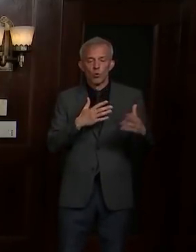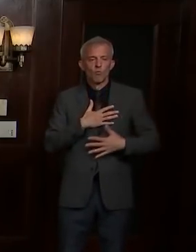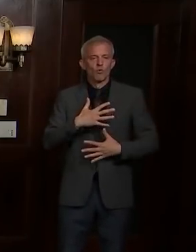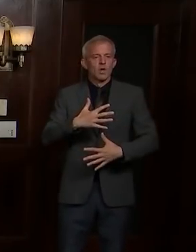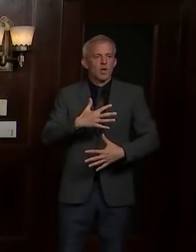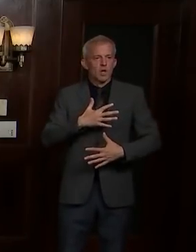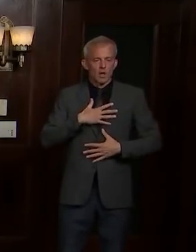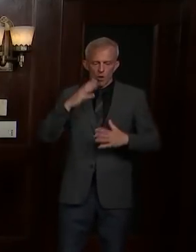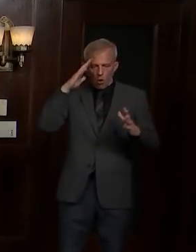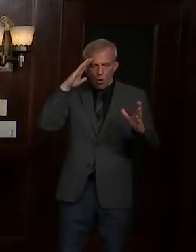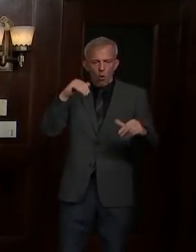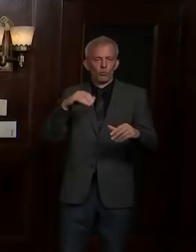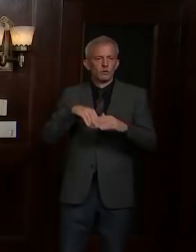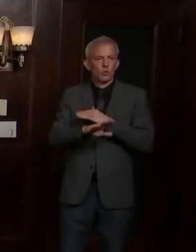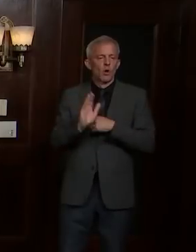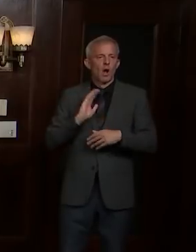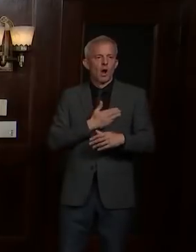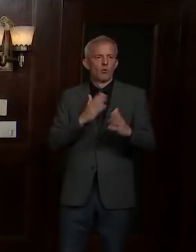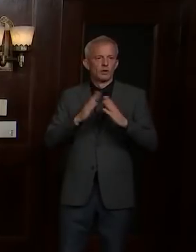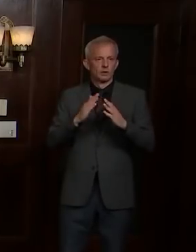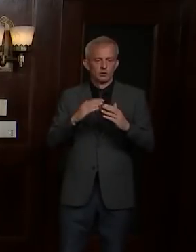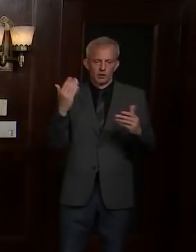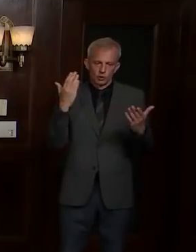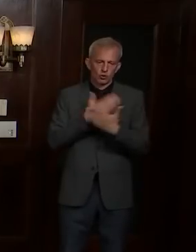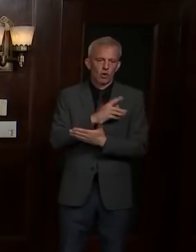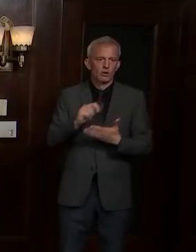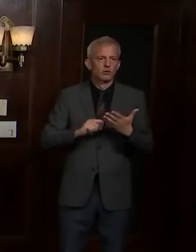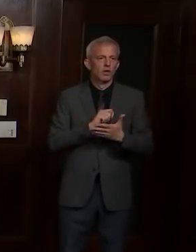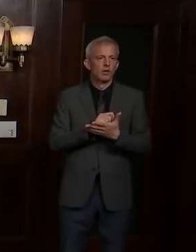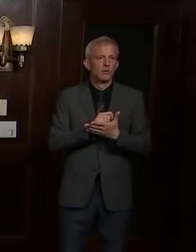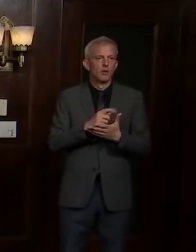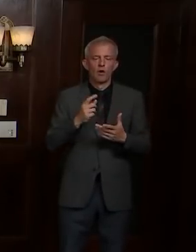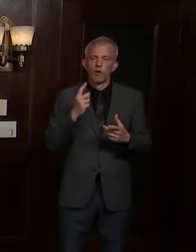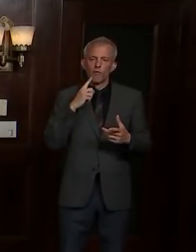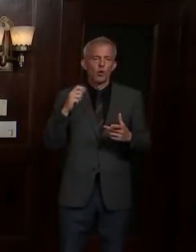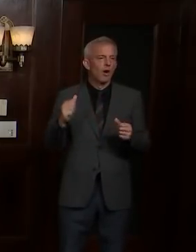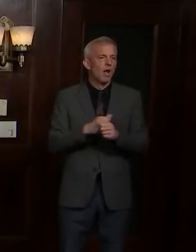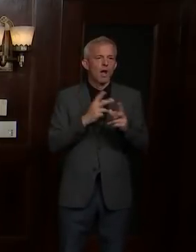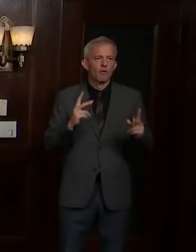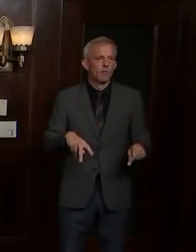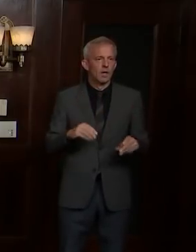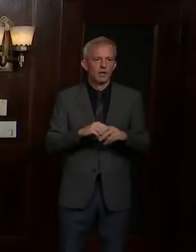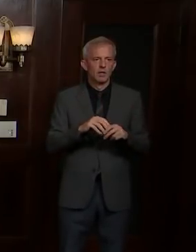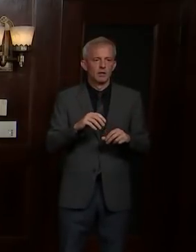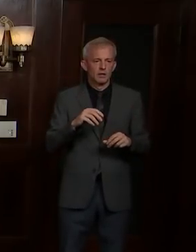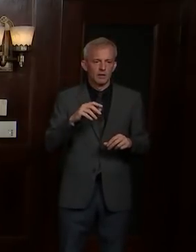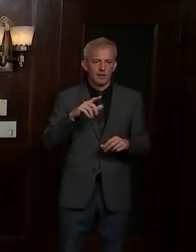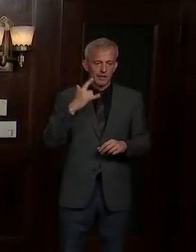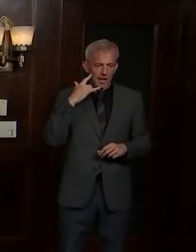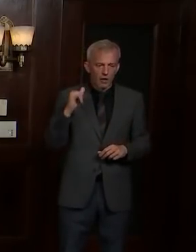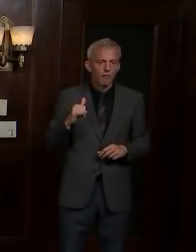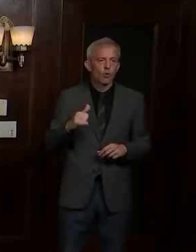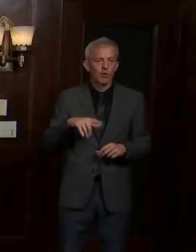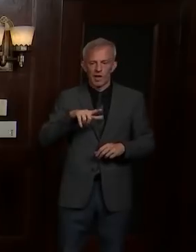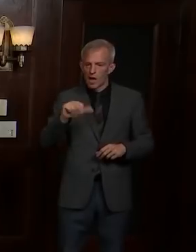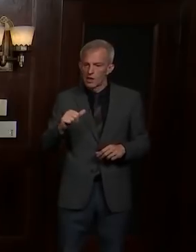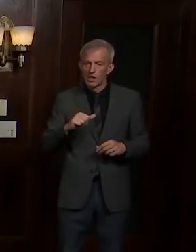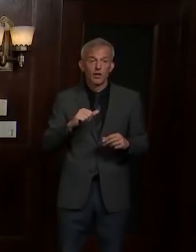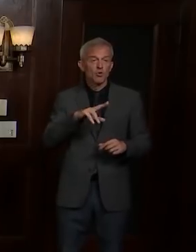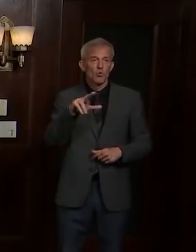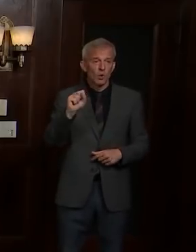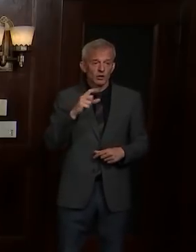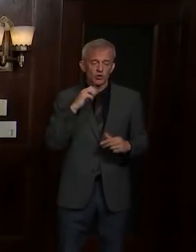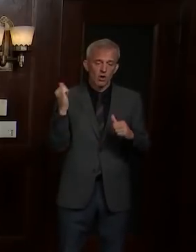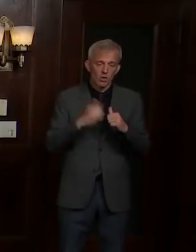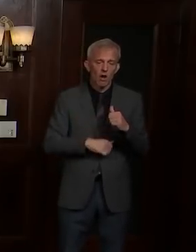city in this dark time. Angelenos, Californians, Americans are tough. We are resilient, and we